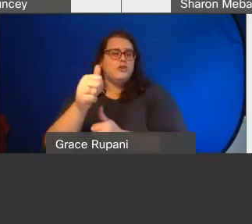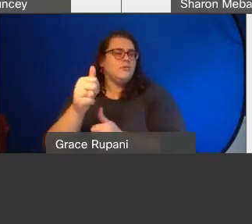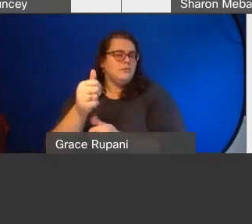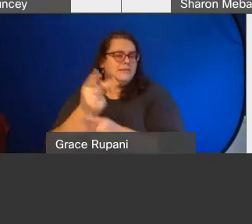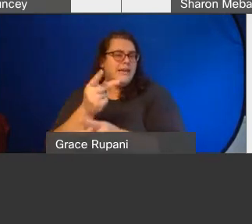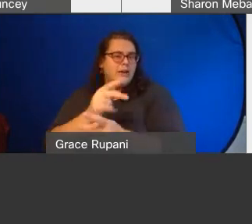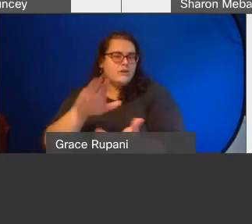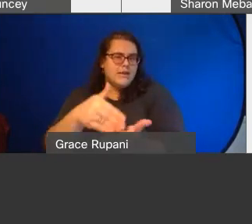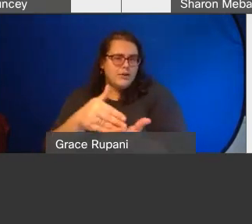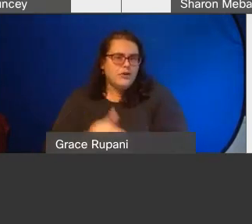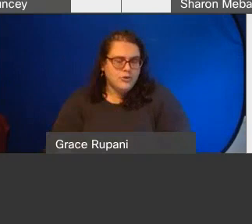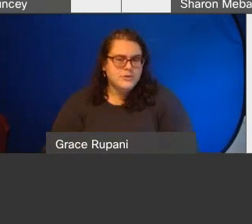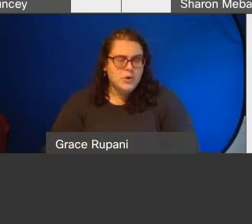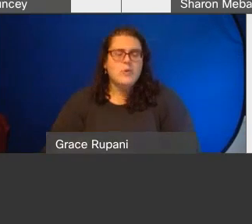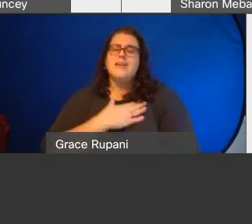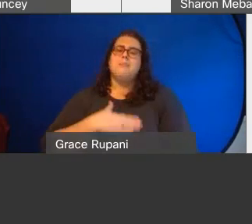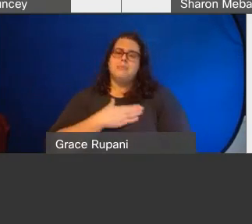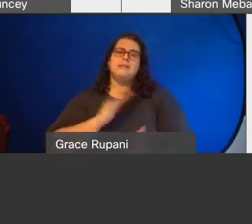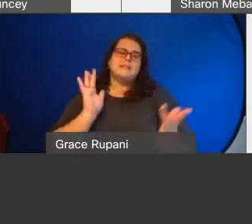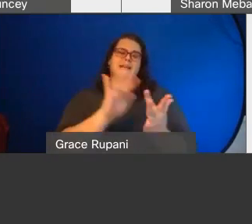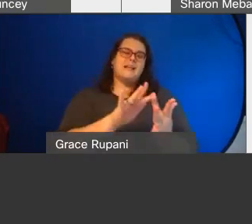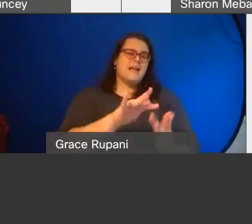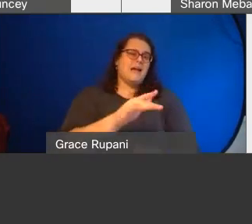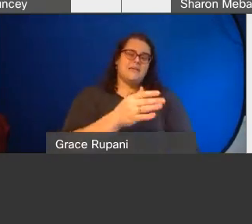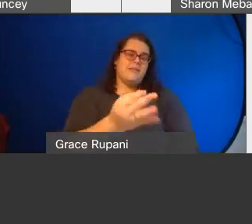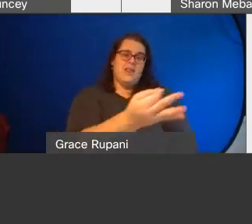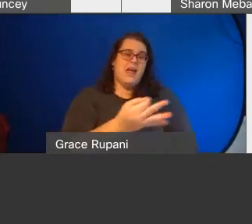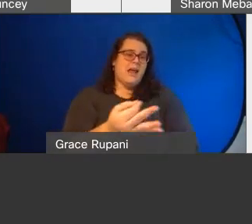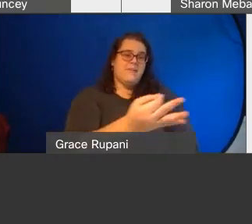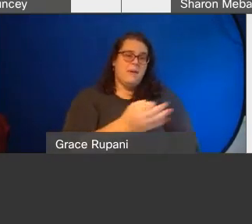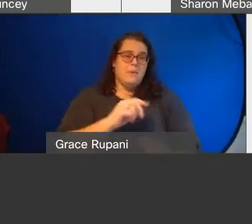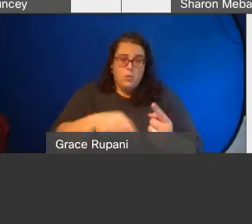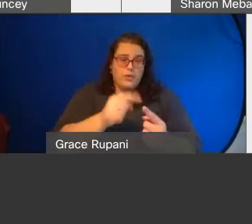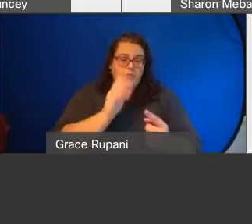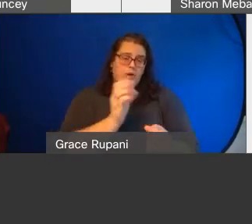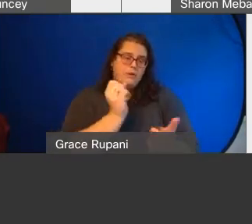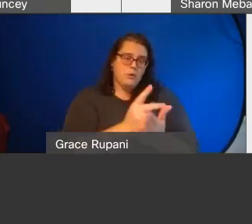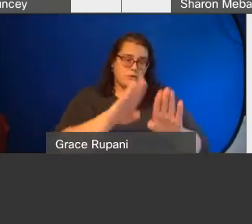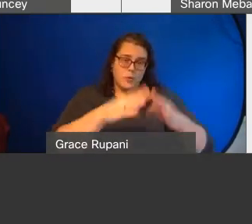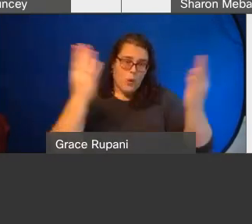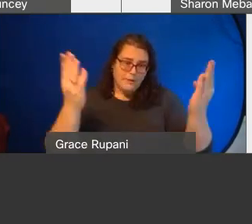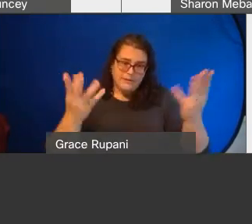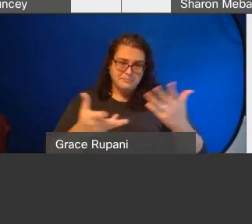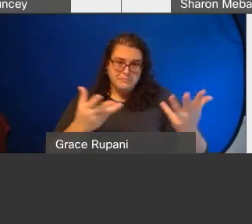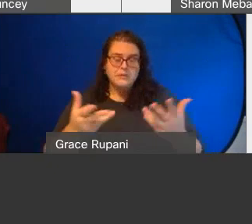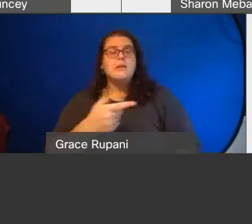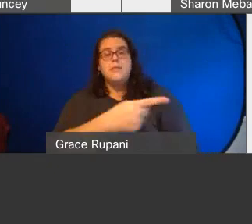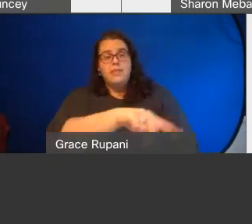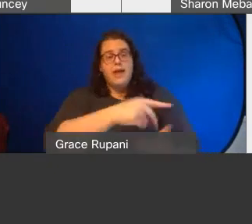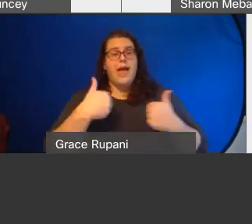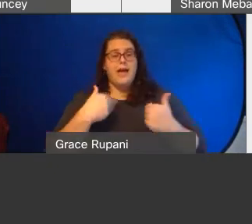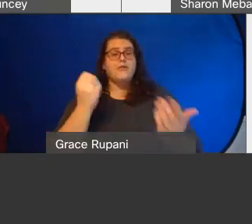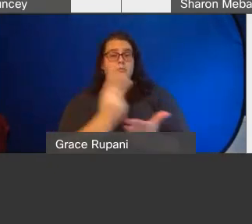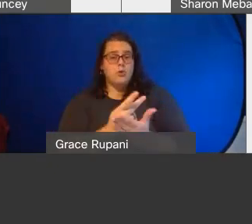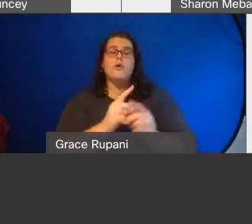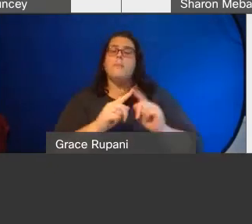those providers to figure out when, or to find out when they're going to open. They're approved to open when they have their approval to open, but they have to go through the CPAC